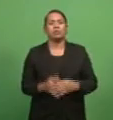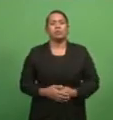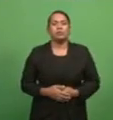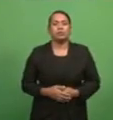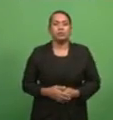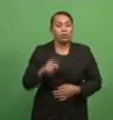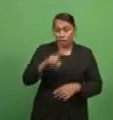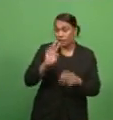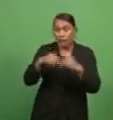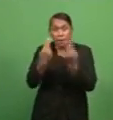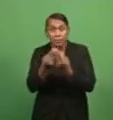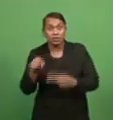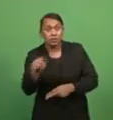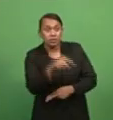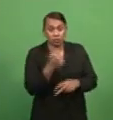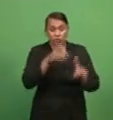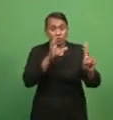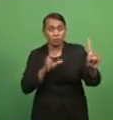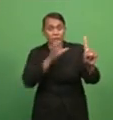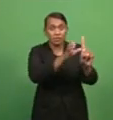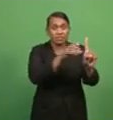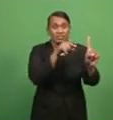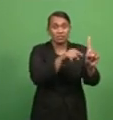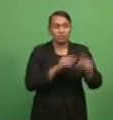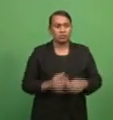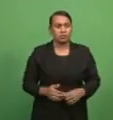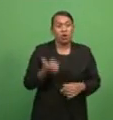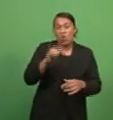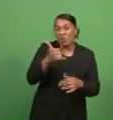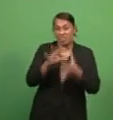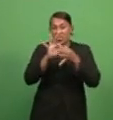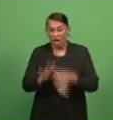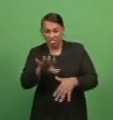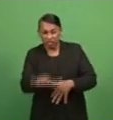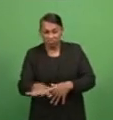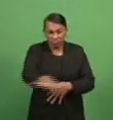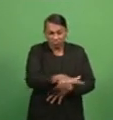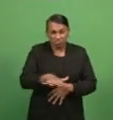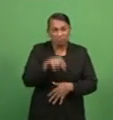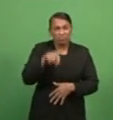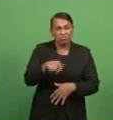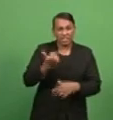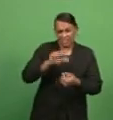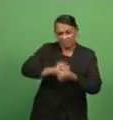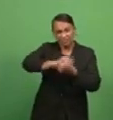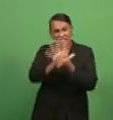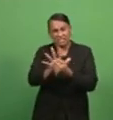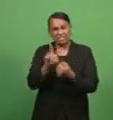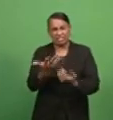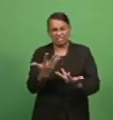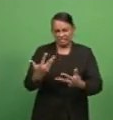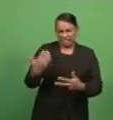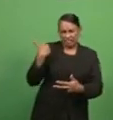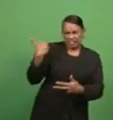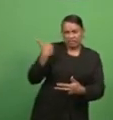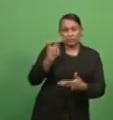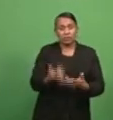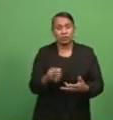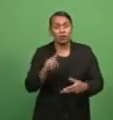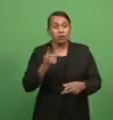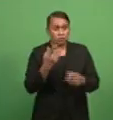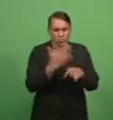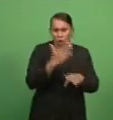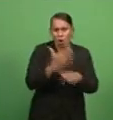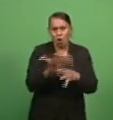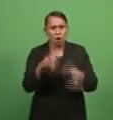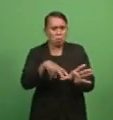quarantine or have been put into lockdowns as a result of COVID-19, and their ability to earn and their